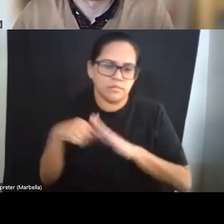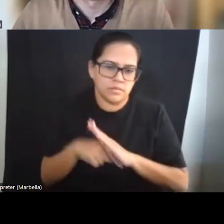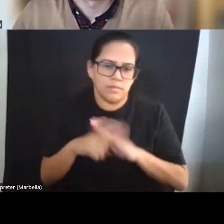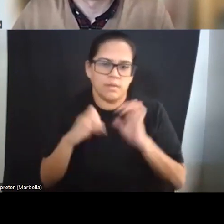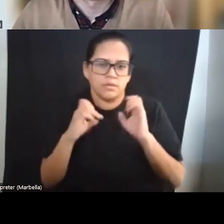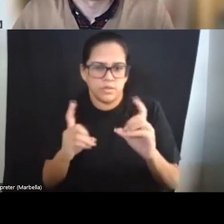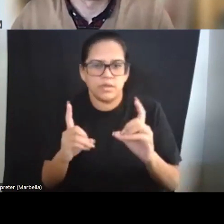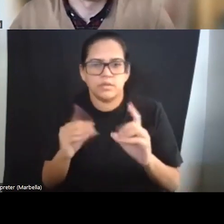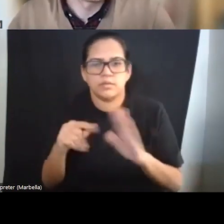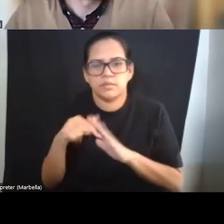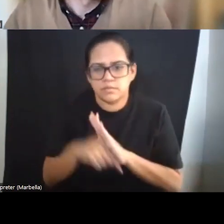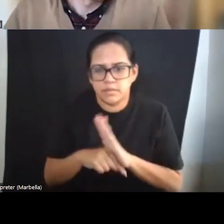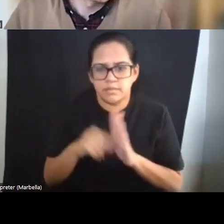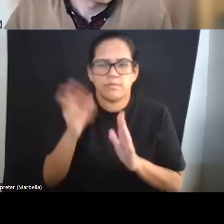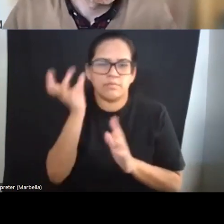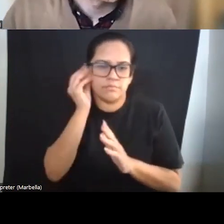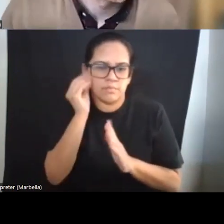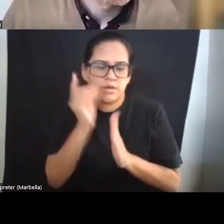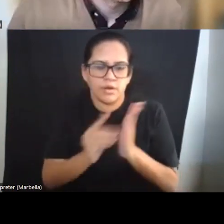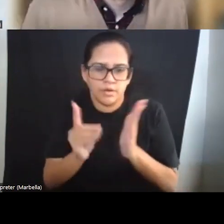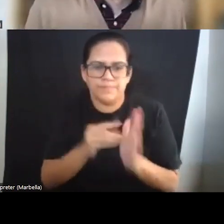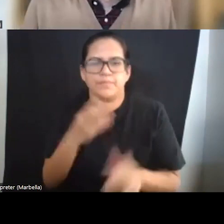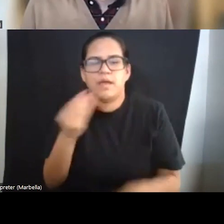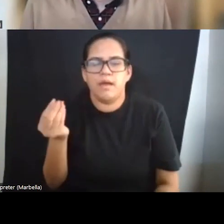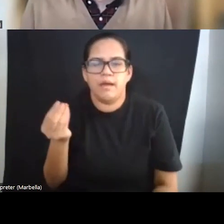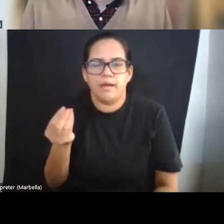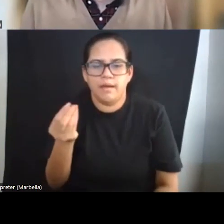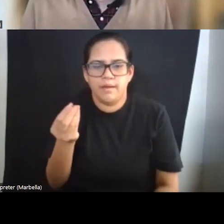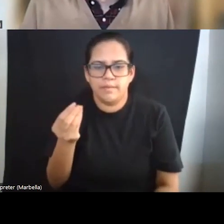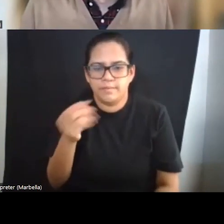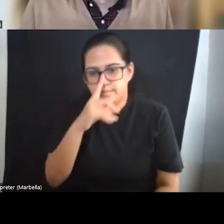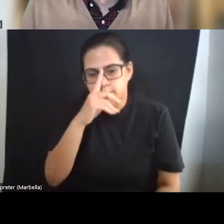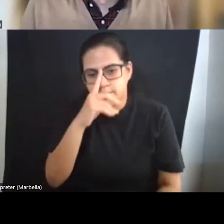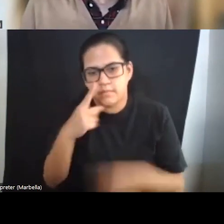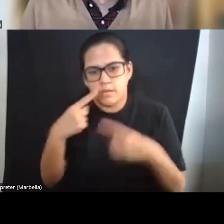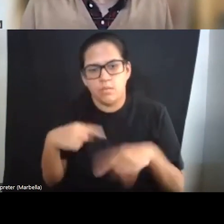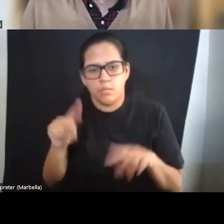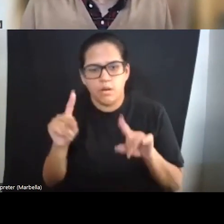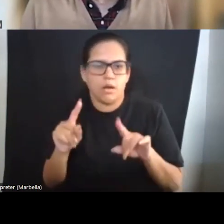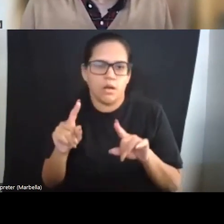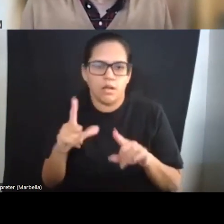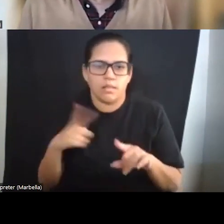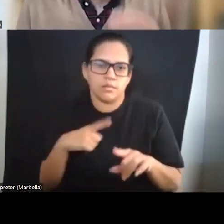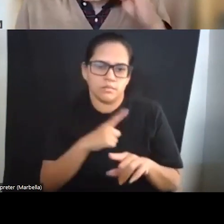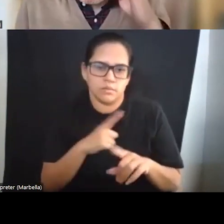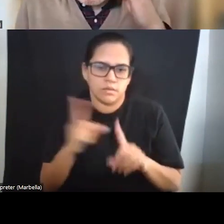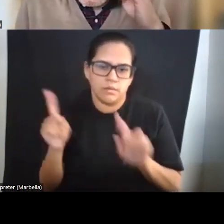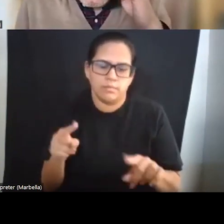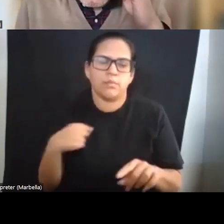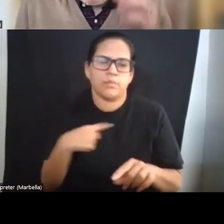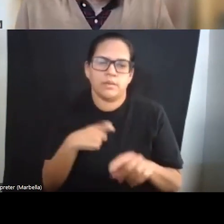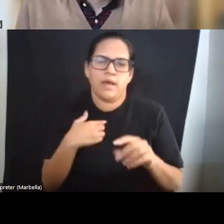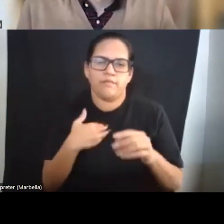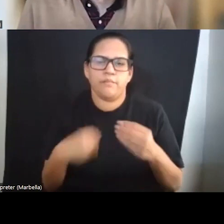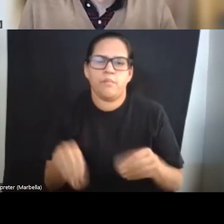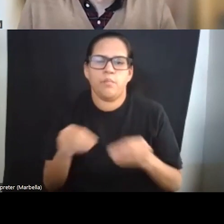education, deep critical thinking. And I think that while legislation come, we need to have more of